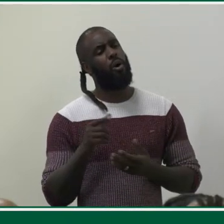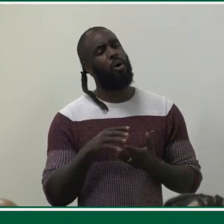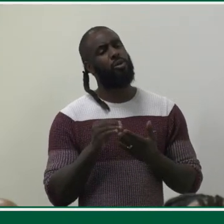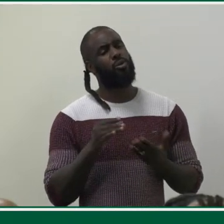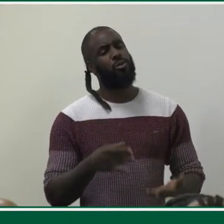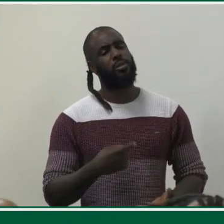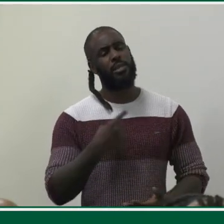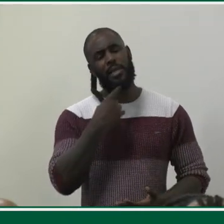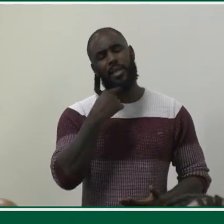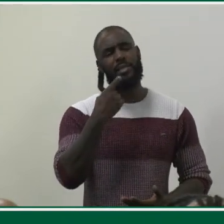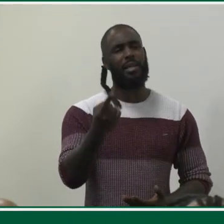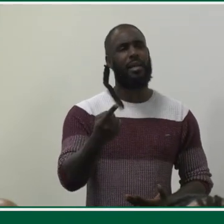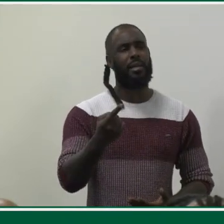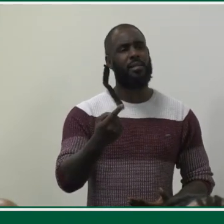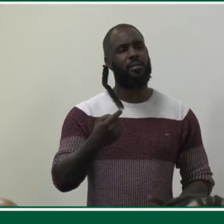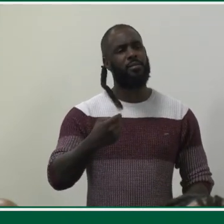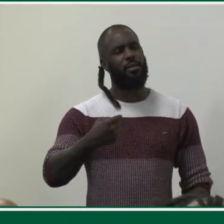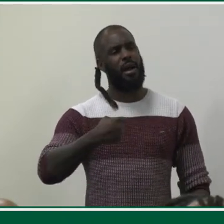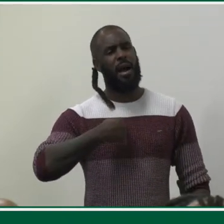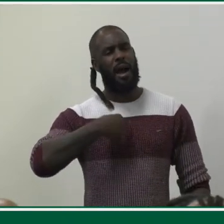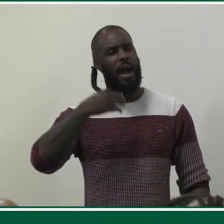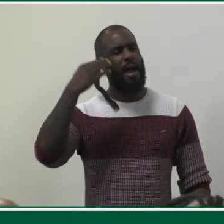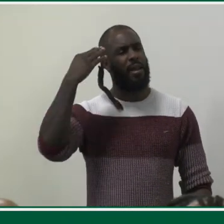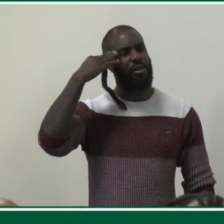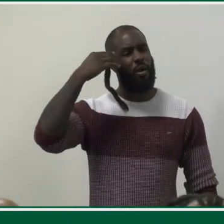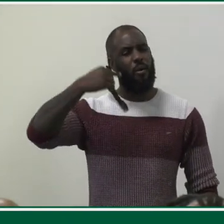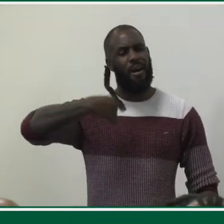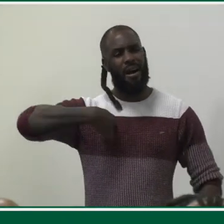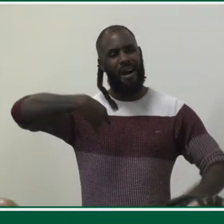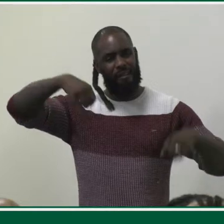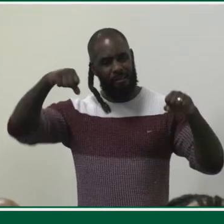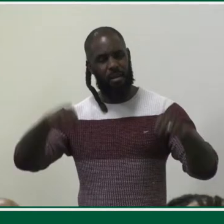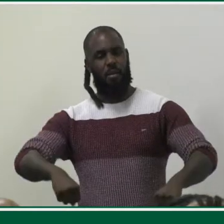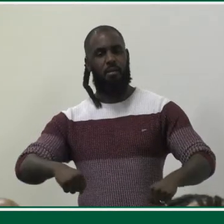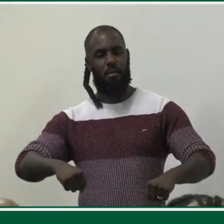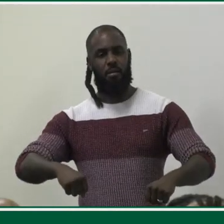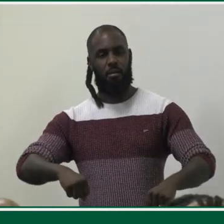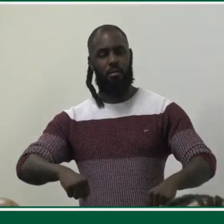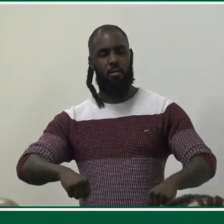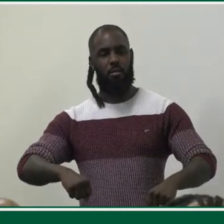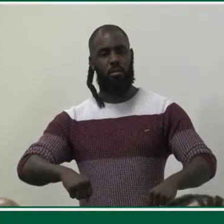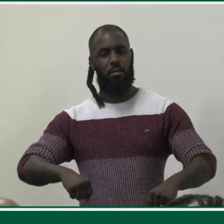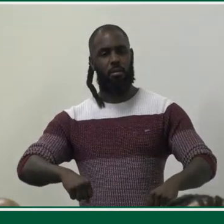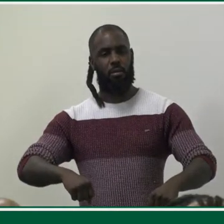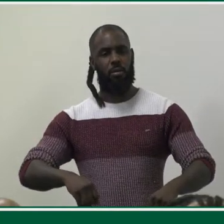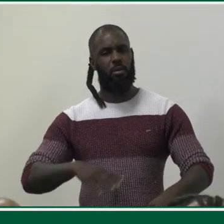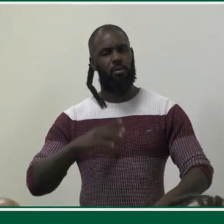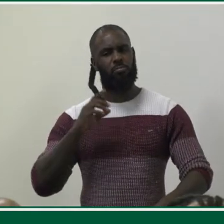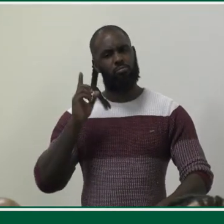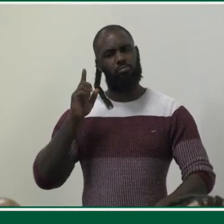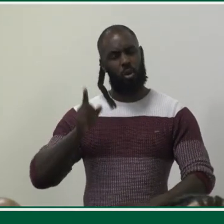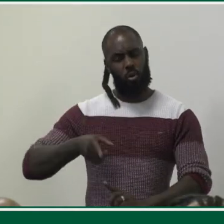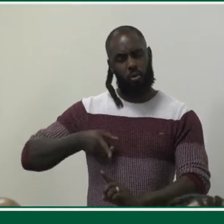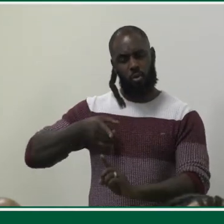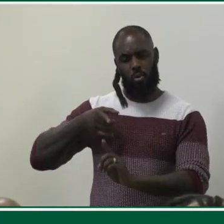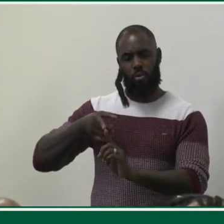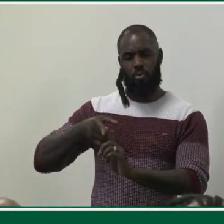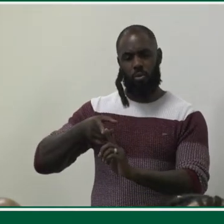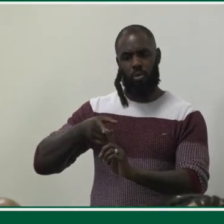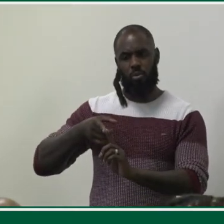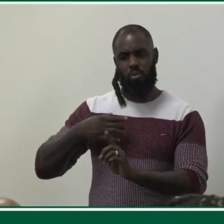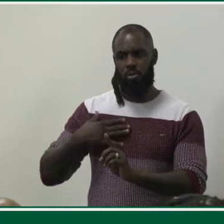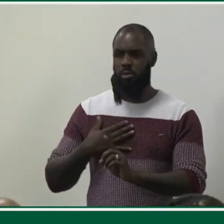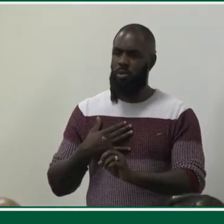I know I can. I went through a college that offered a